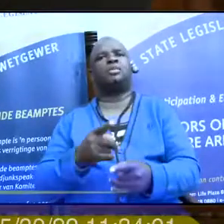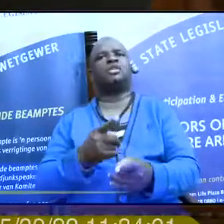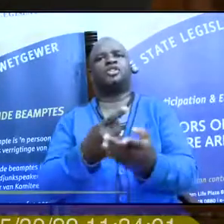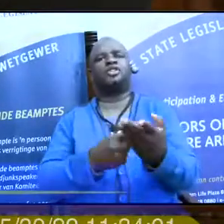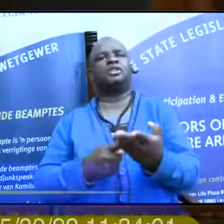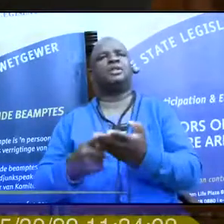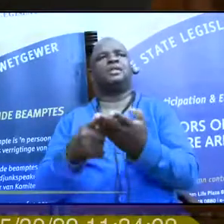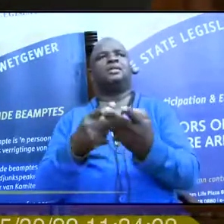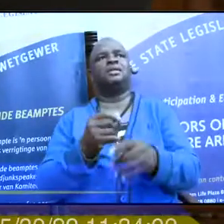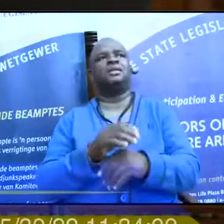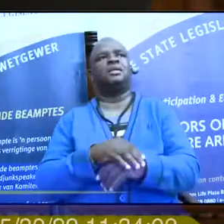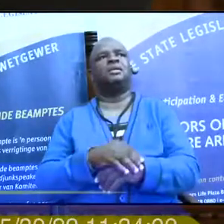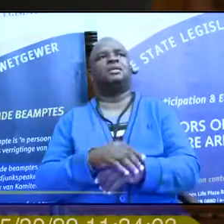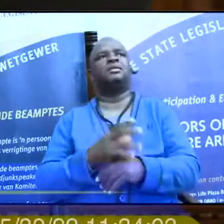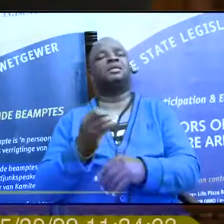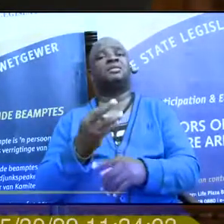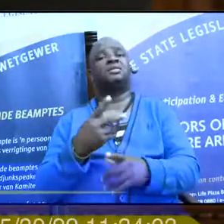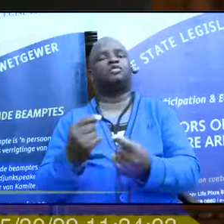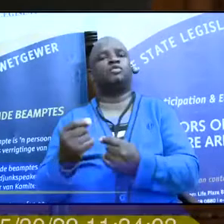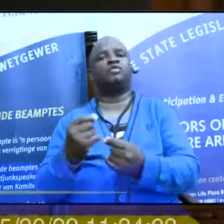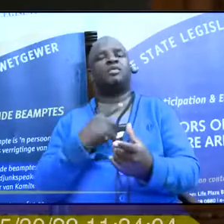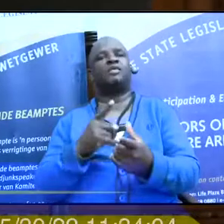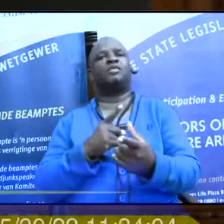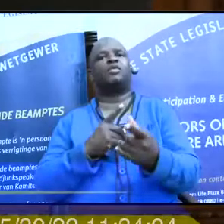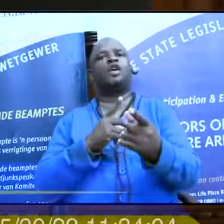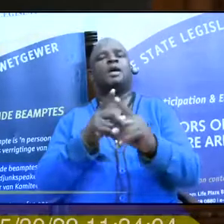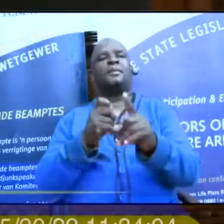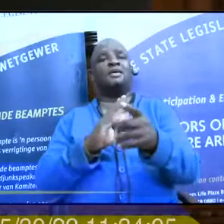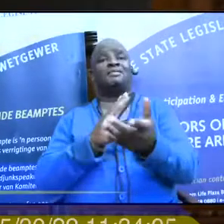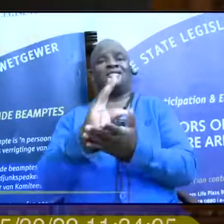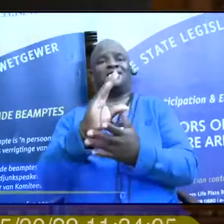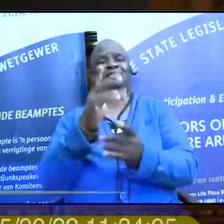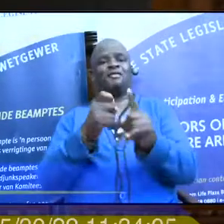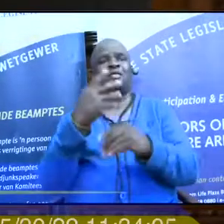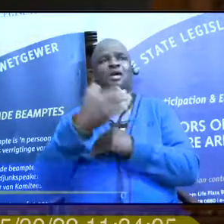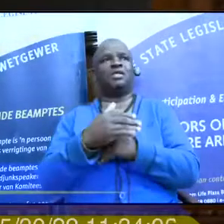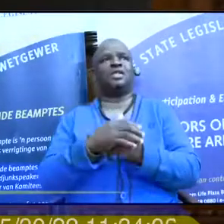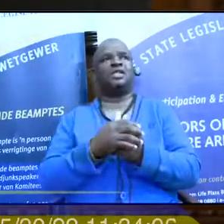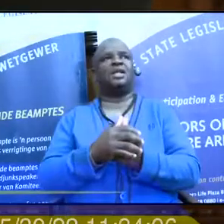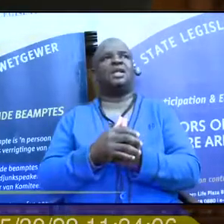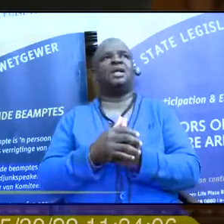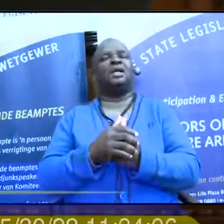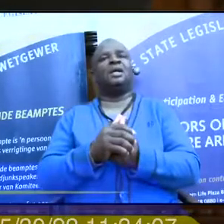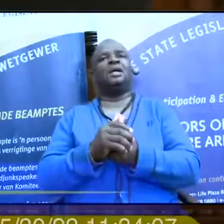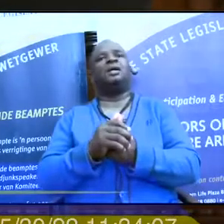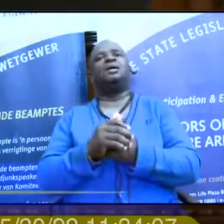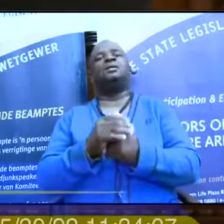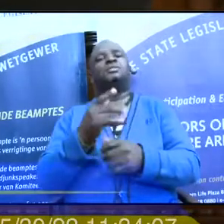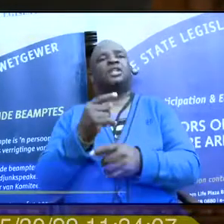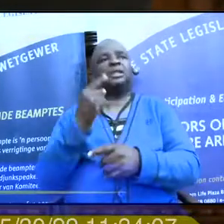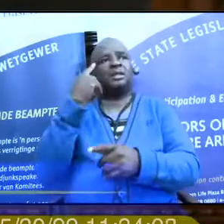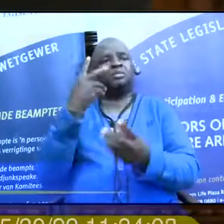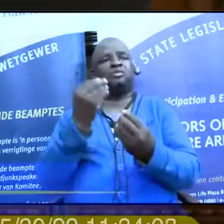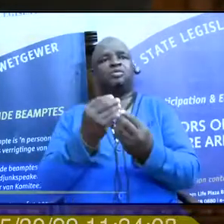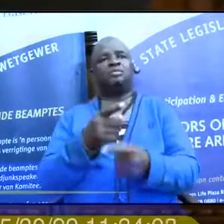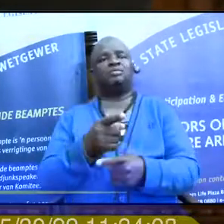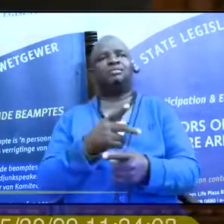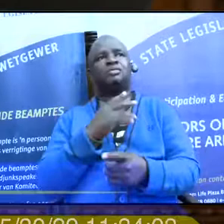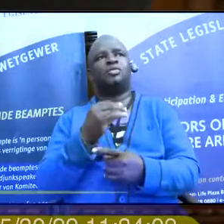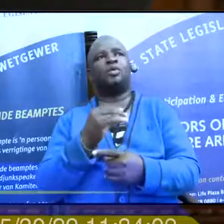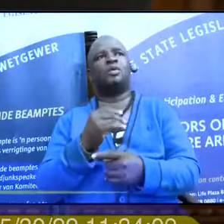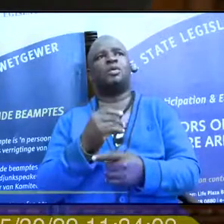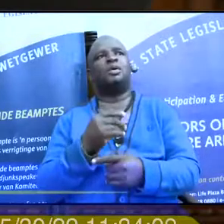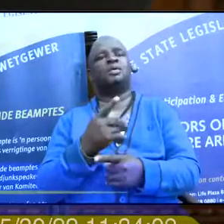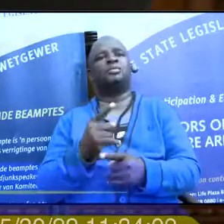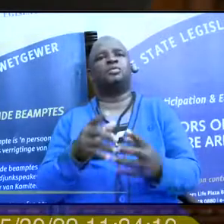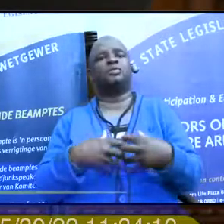into when we deal with foreign direct investment and i think it's something that we should talk honorable speaker about creating some sort